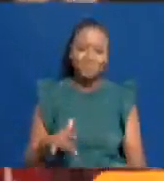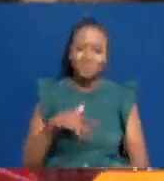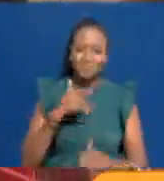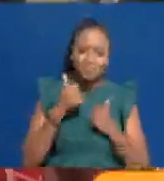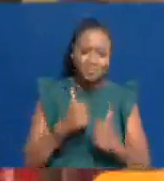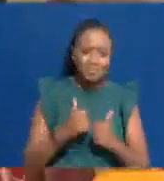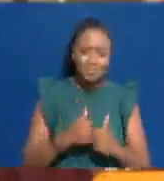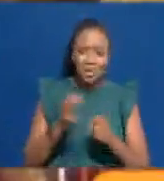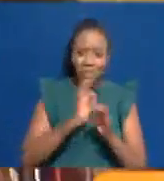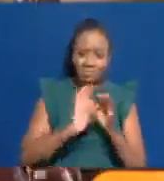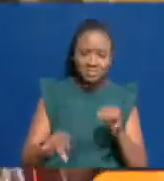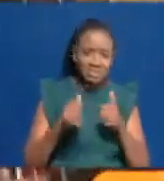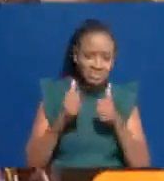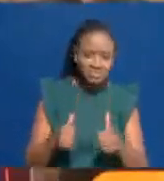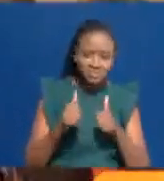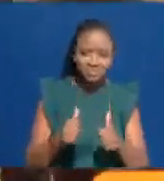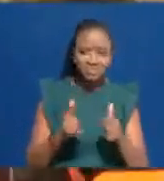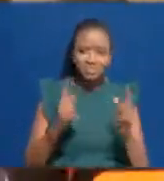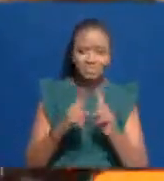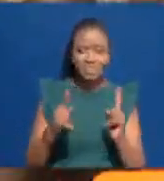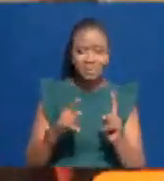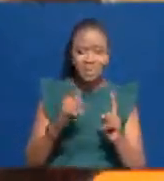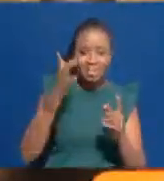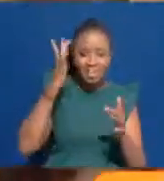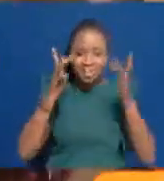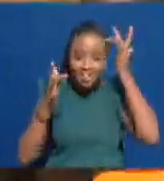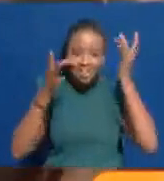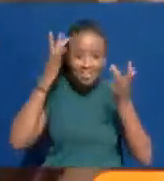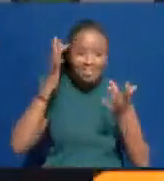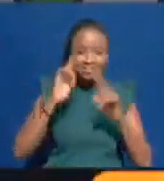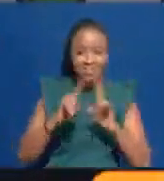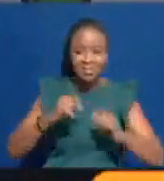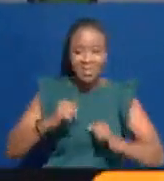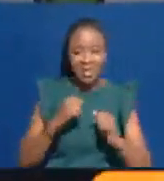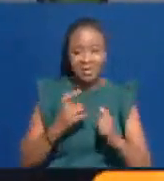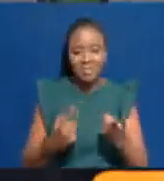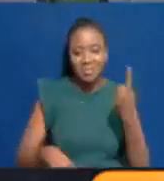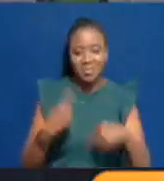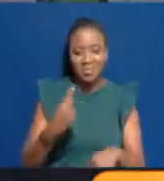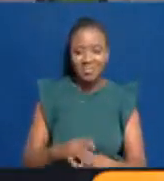had a really good pace, but a lot of misfortune, but I'm happy that we bring it home.